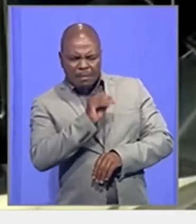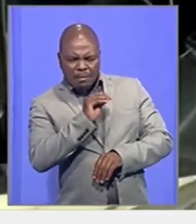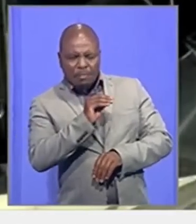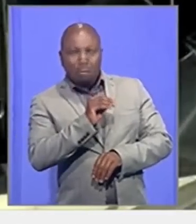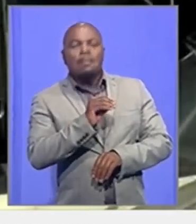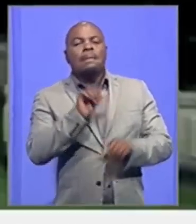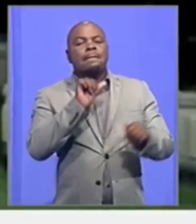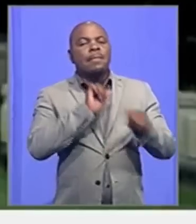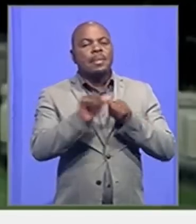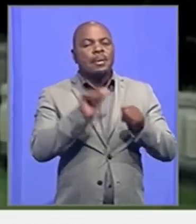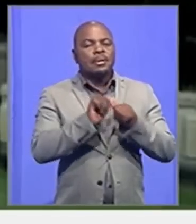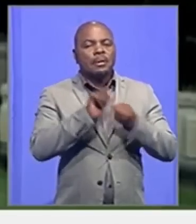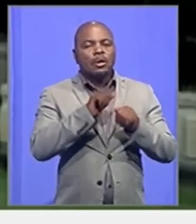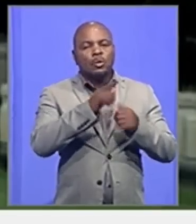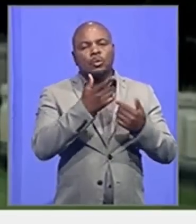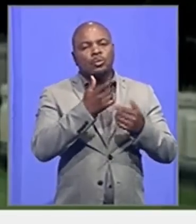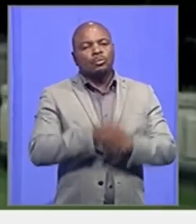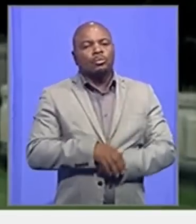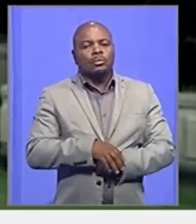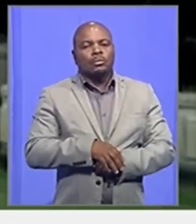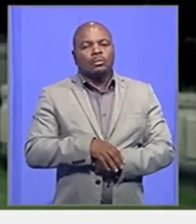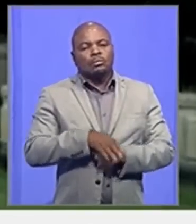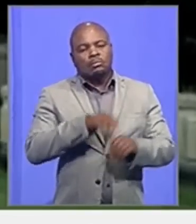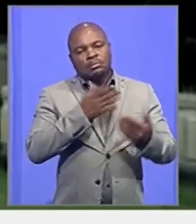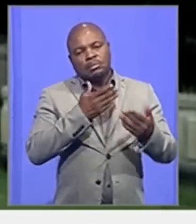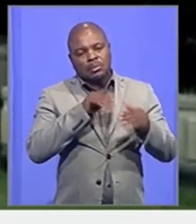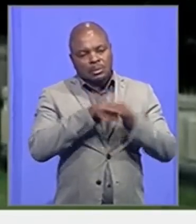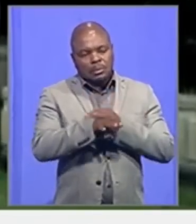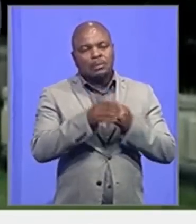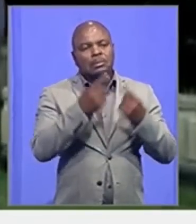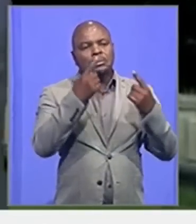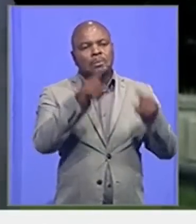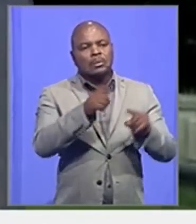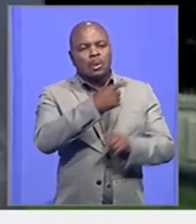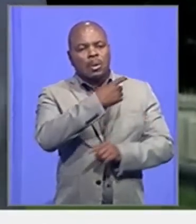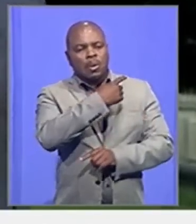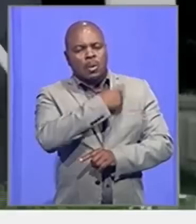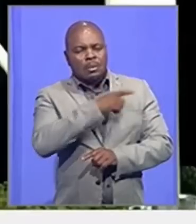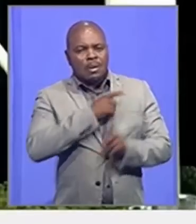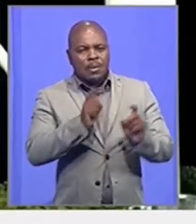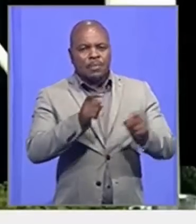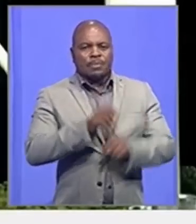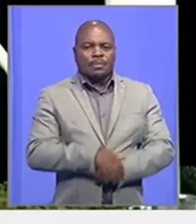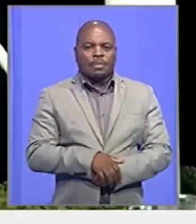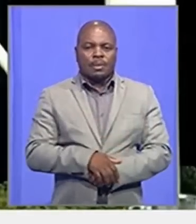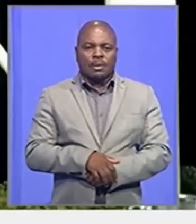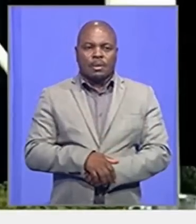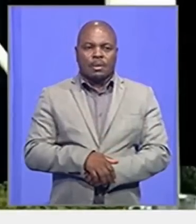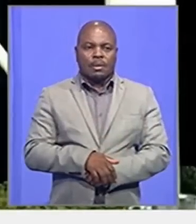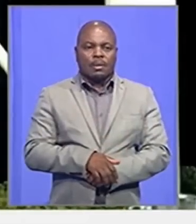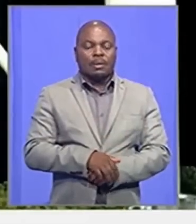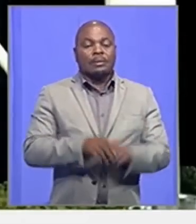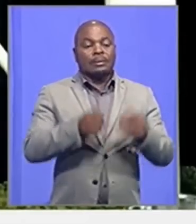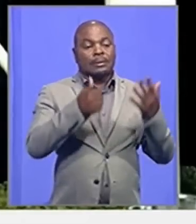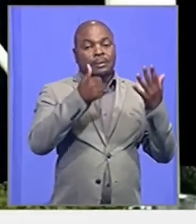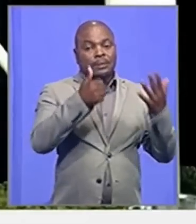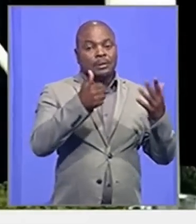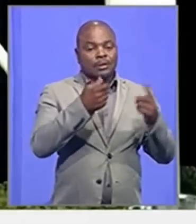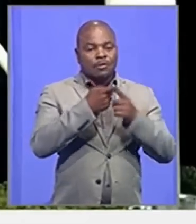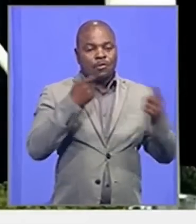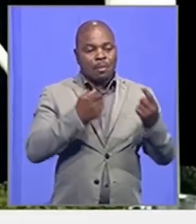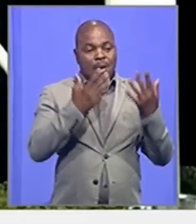mofikela gore ba senke kalafi ka bonako jo bo kgonagalang. The spike was detected in 6 of the 9